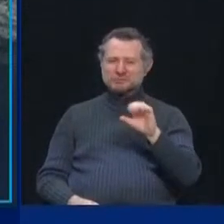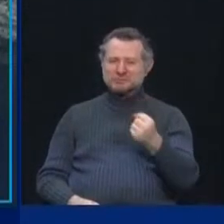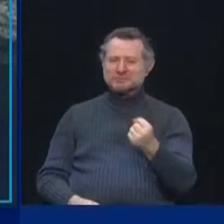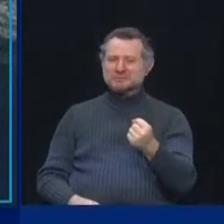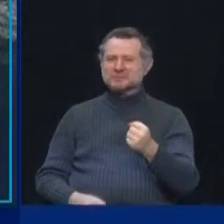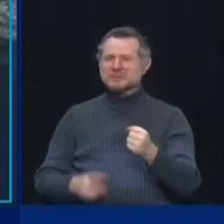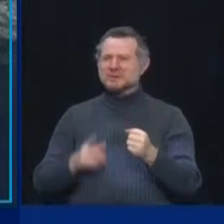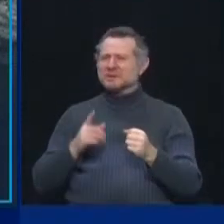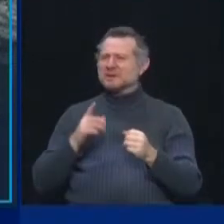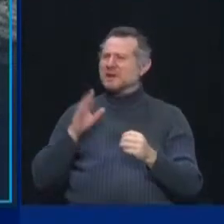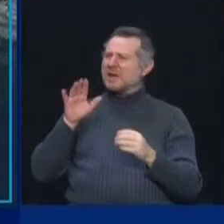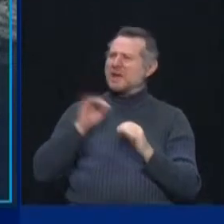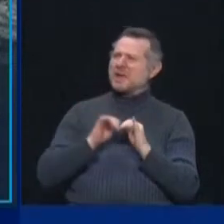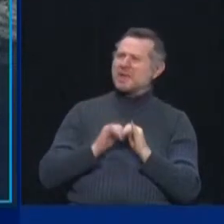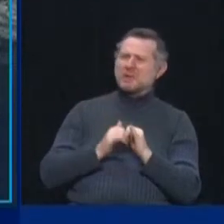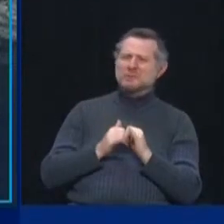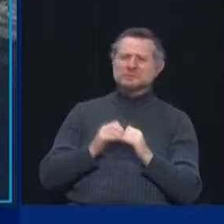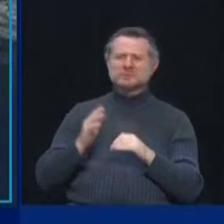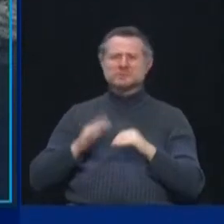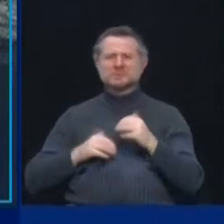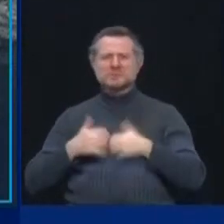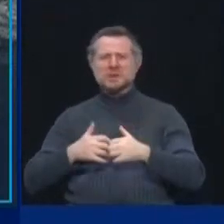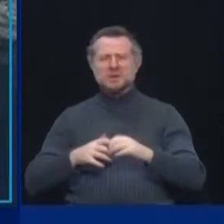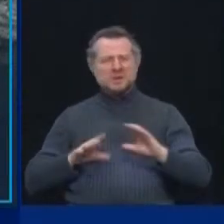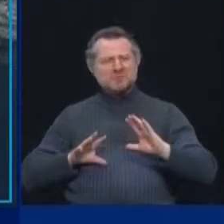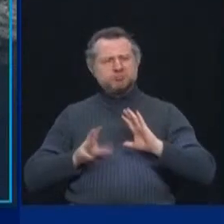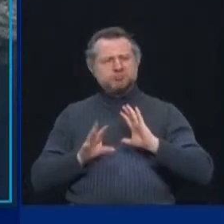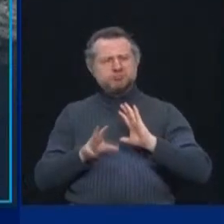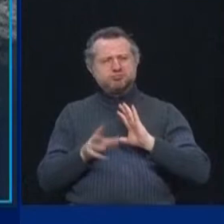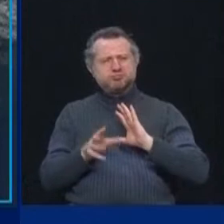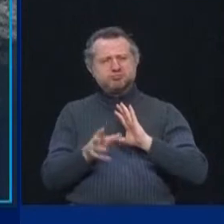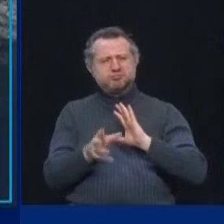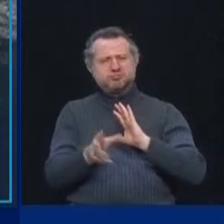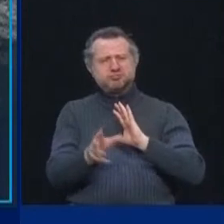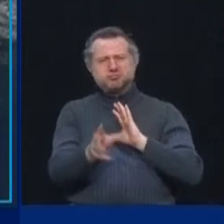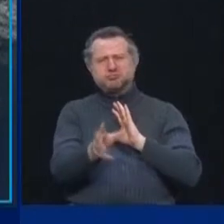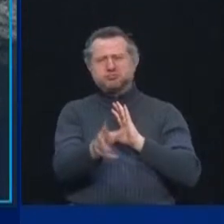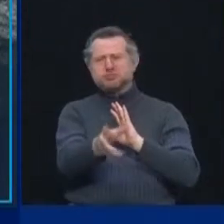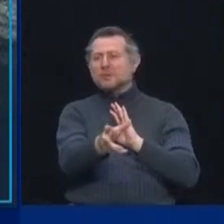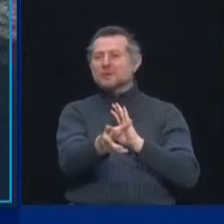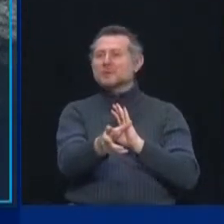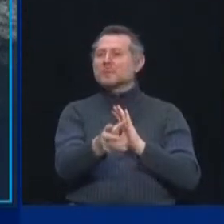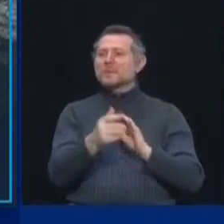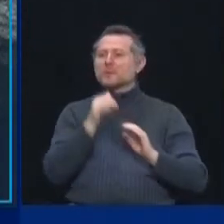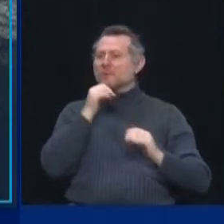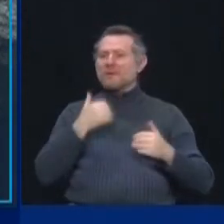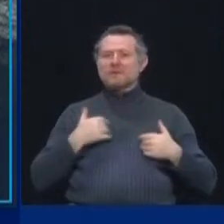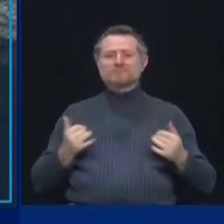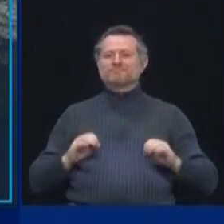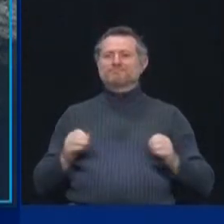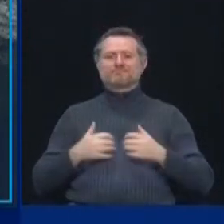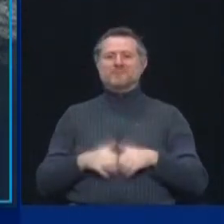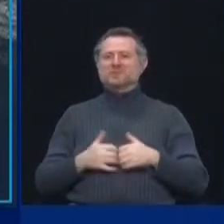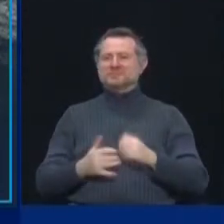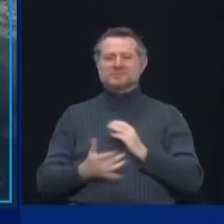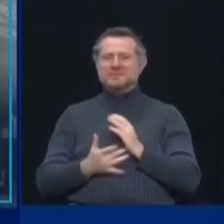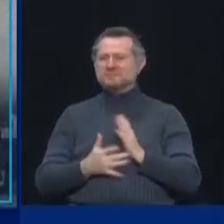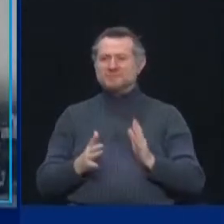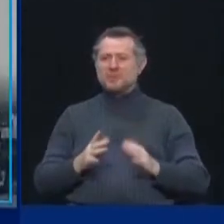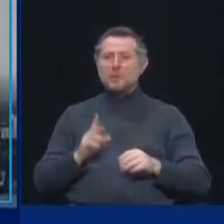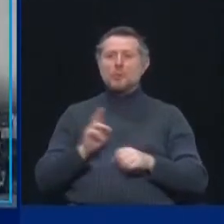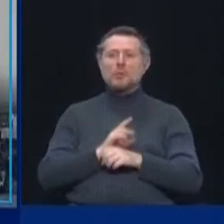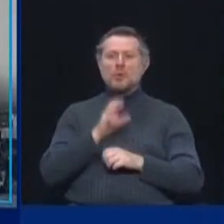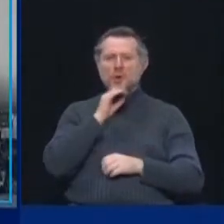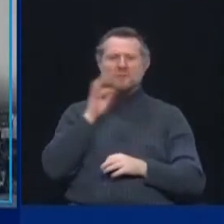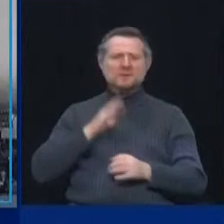We don't have any. All right, we're going to do it with shovels and picks, and we're going to build tunnels. That's